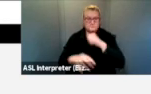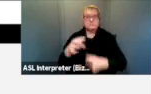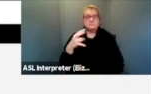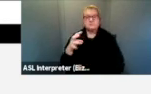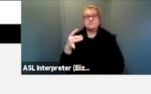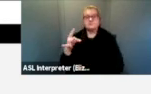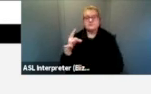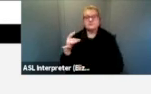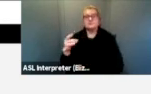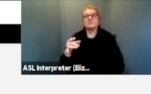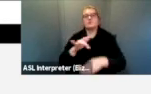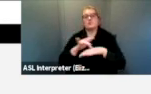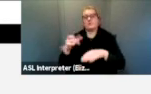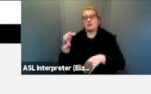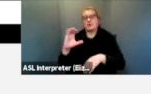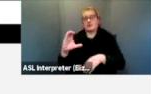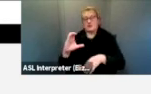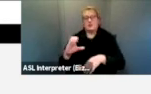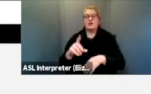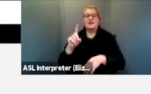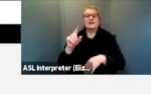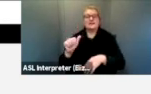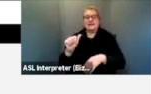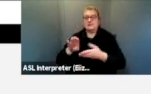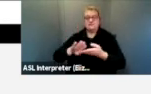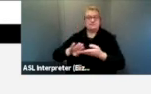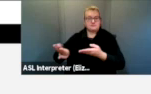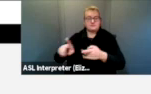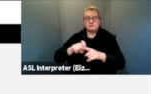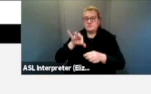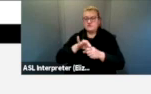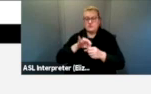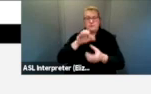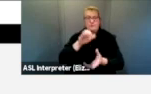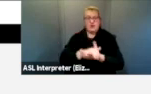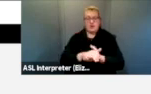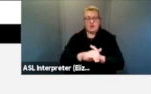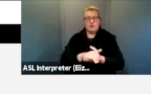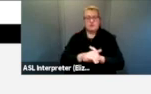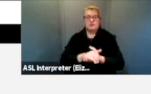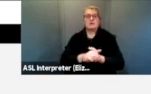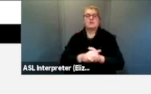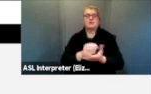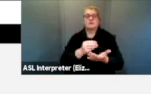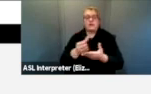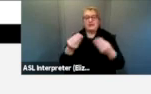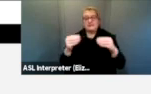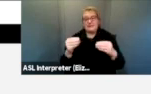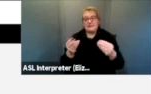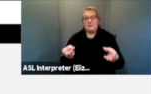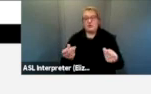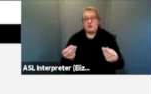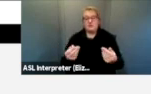centuries, disabled people were variously barred from voting, marrying, buying and selling property,